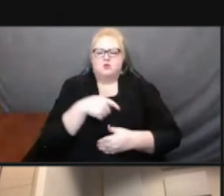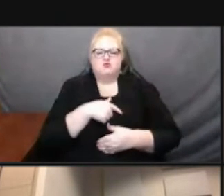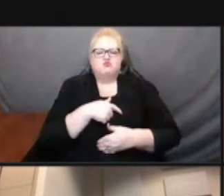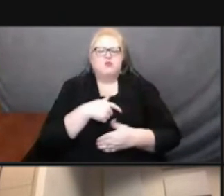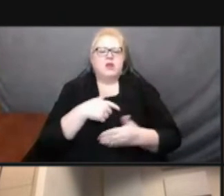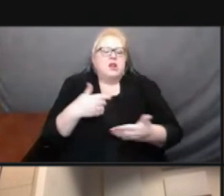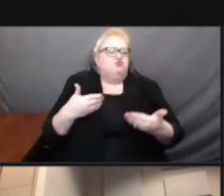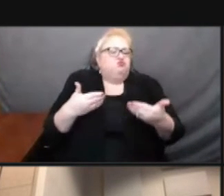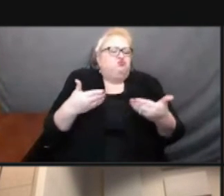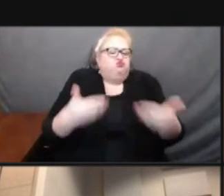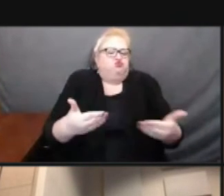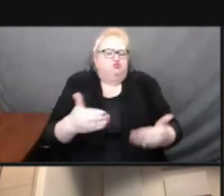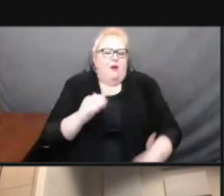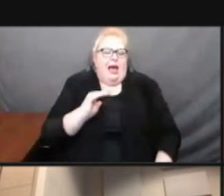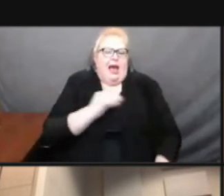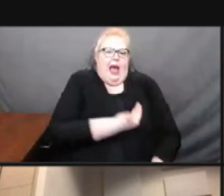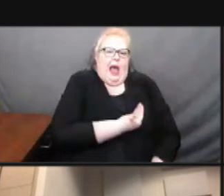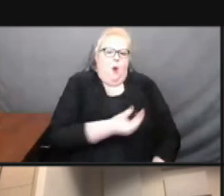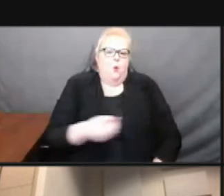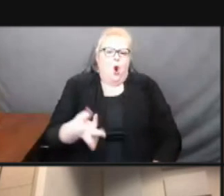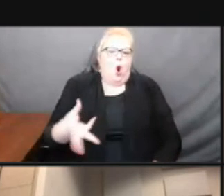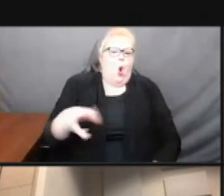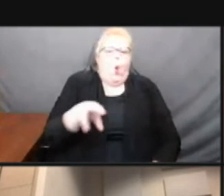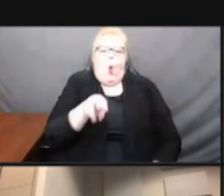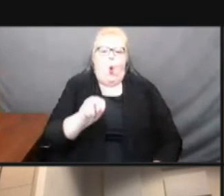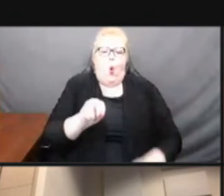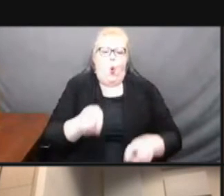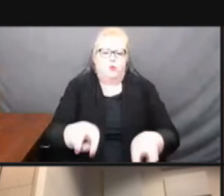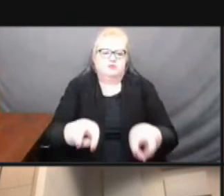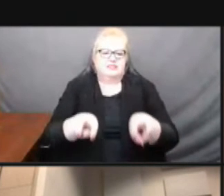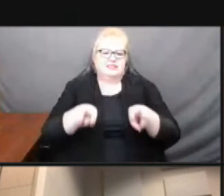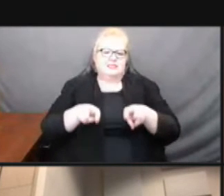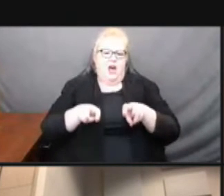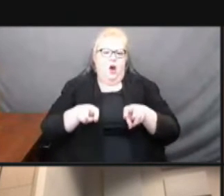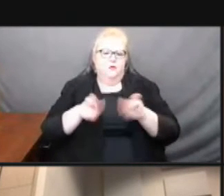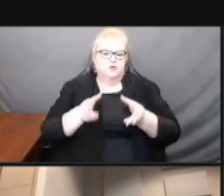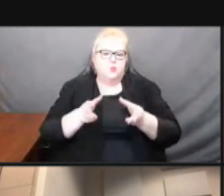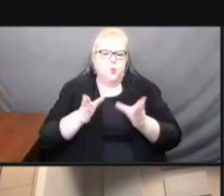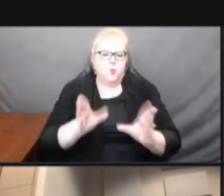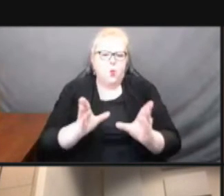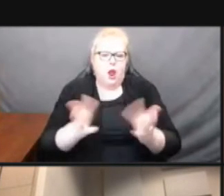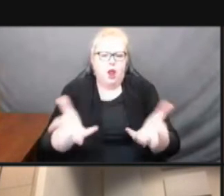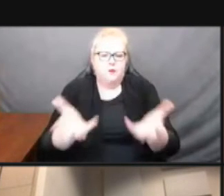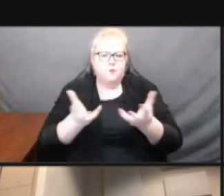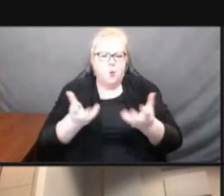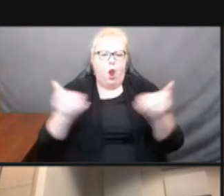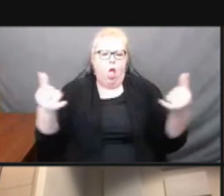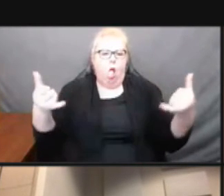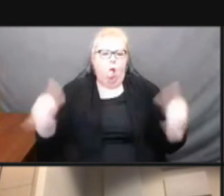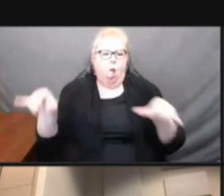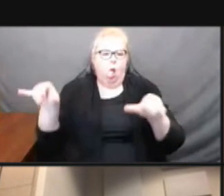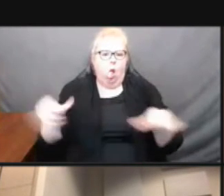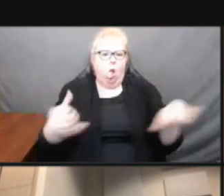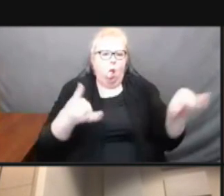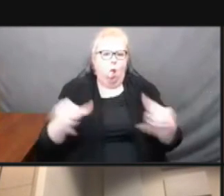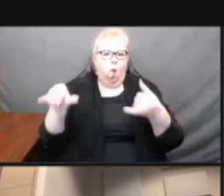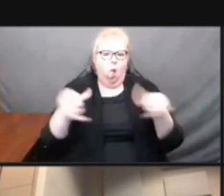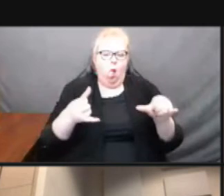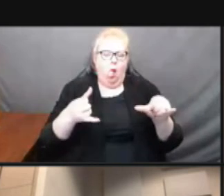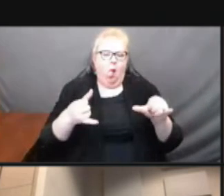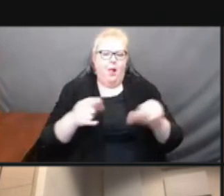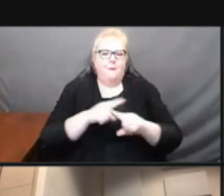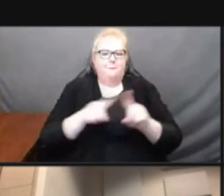selfish desires to just play and not produce.